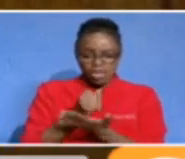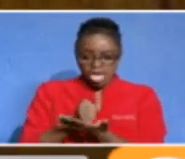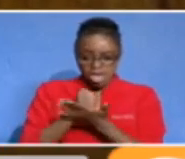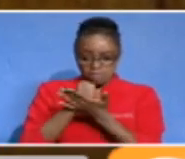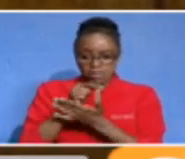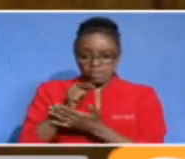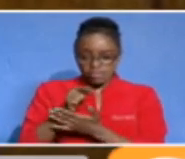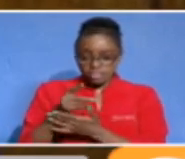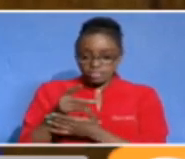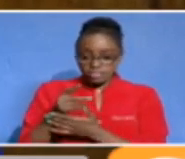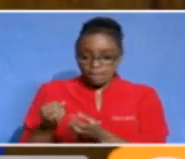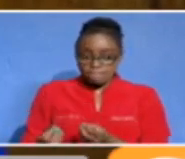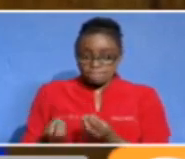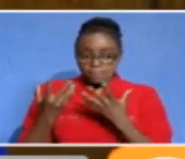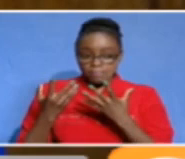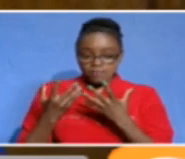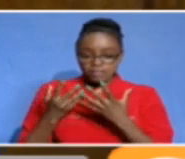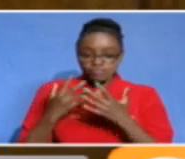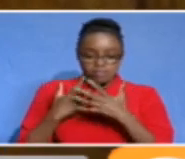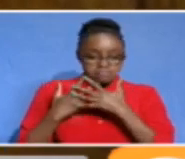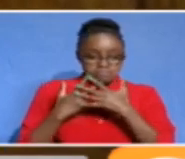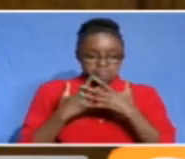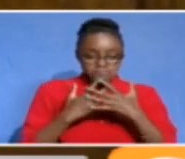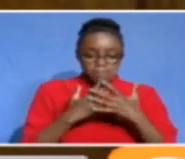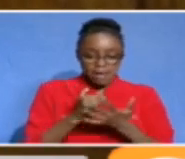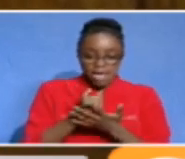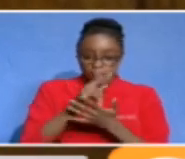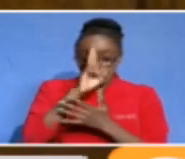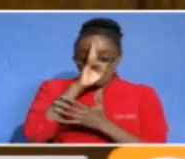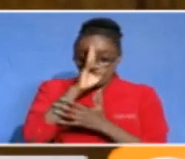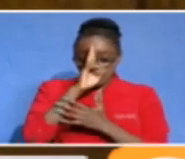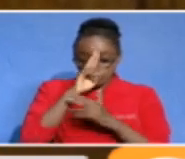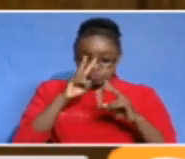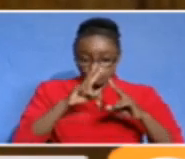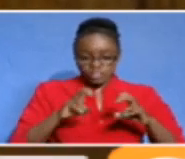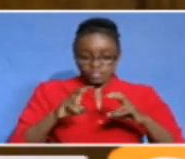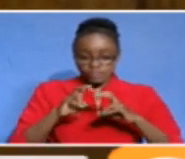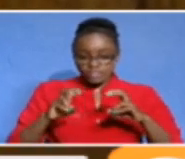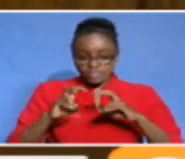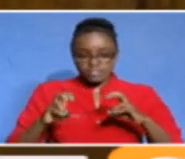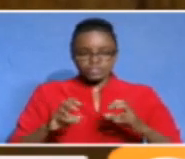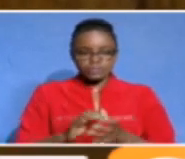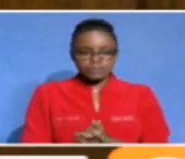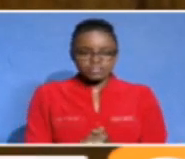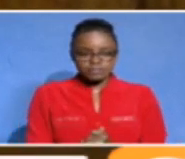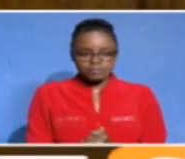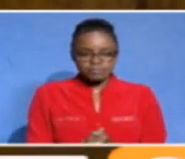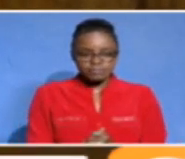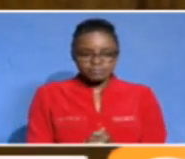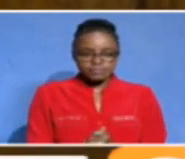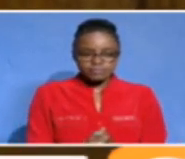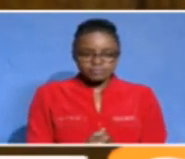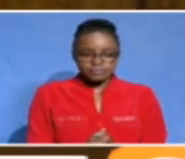attack and are in our custody assisting the police with the investigations.